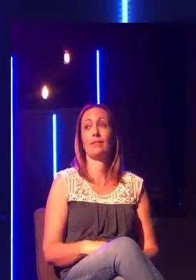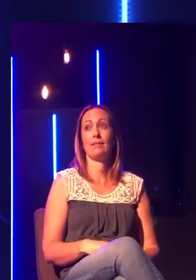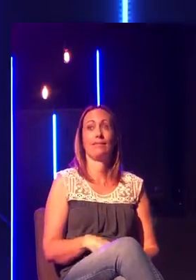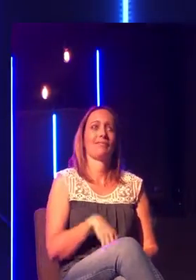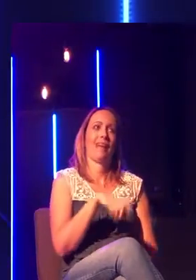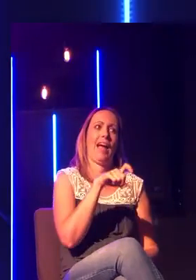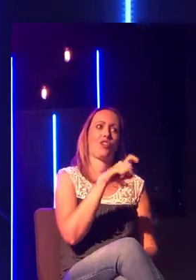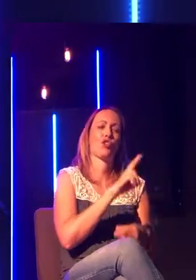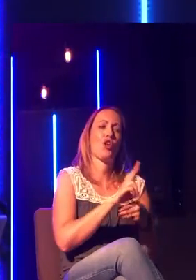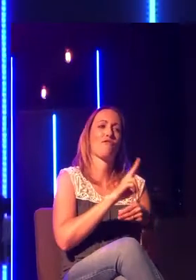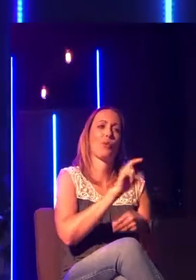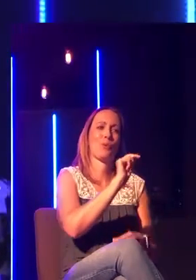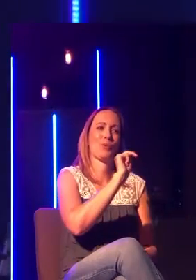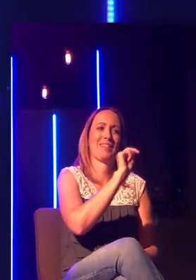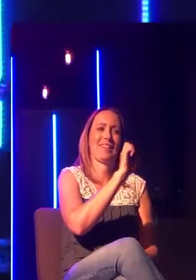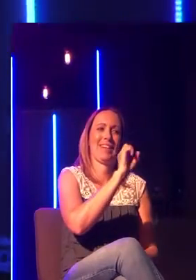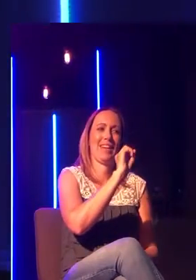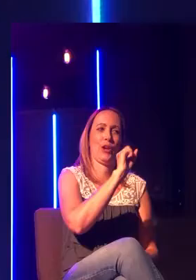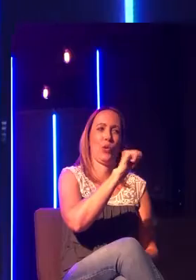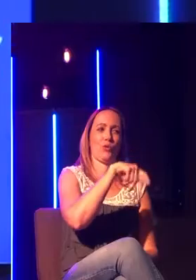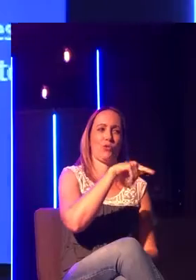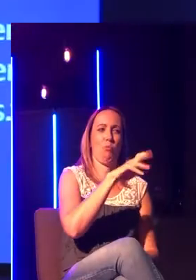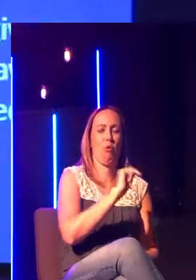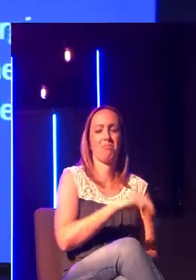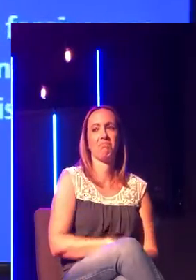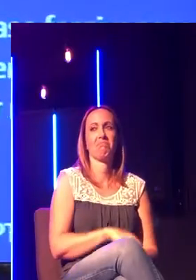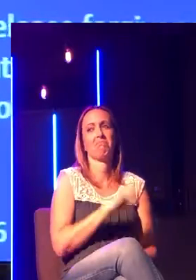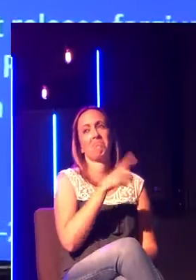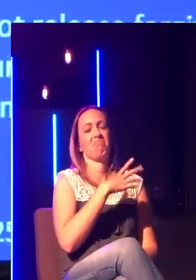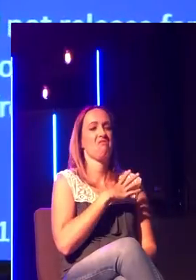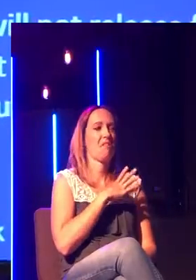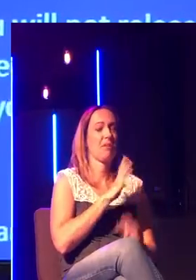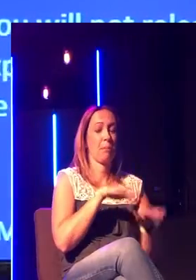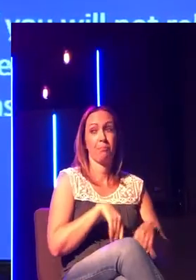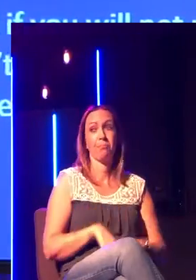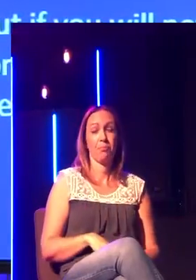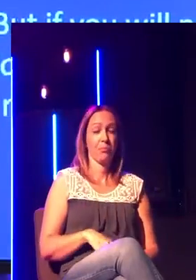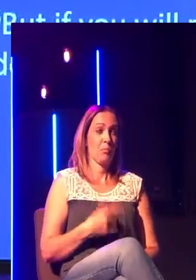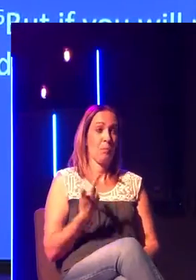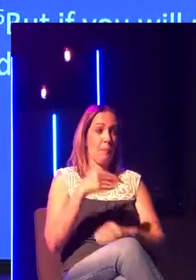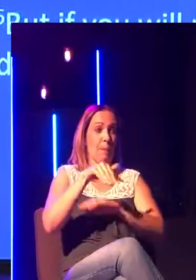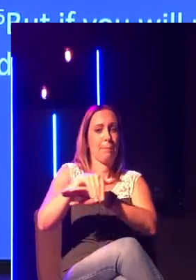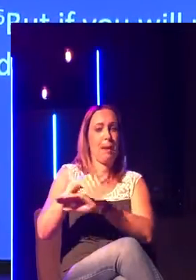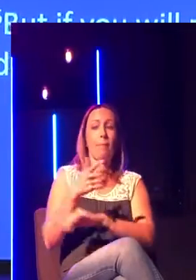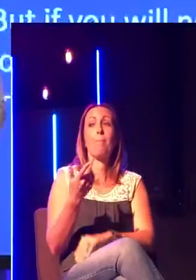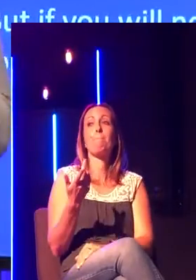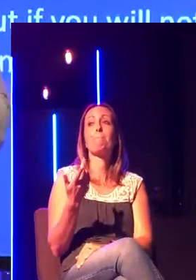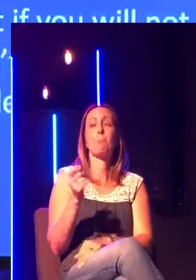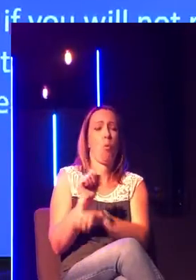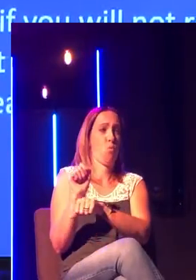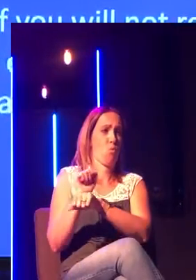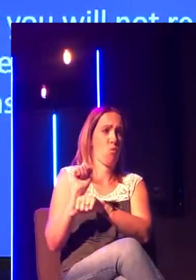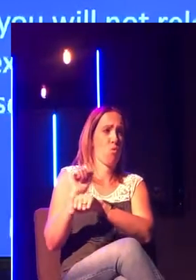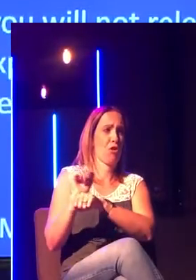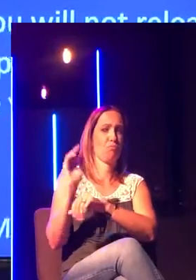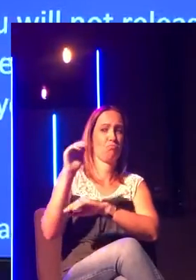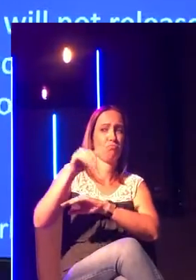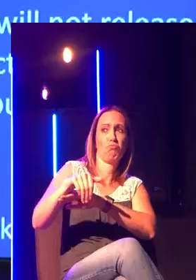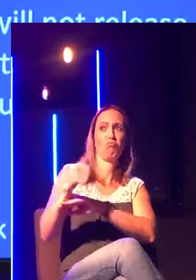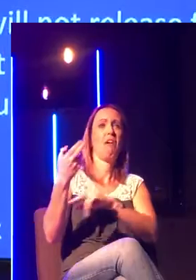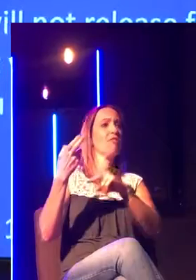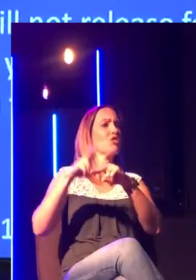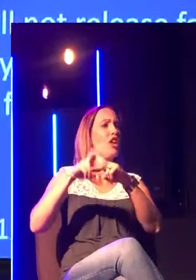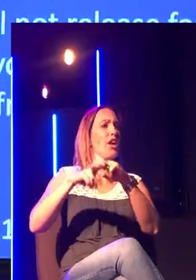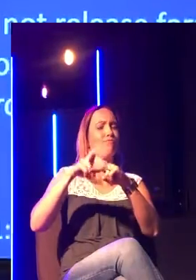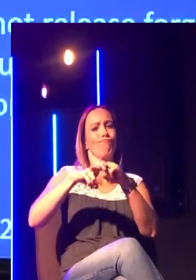Should have put Neosporin on the blister. Didn't think, I was like, I'll be fine. Later that night, I was at my job, and I was putting some chairs on a